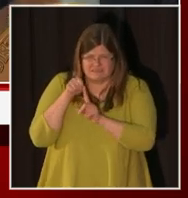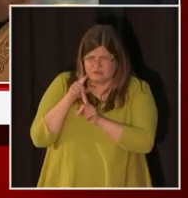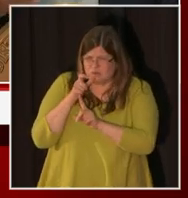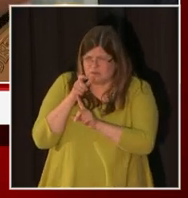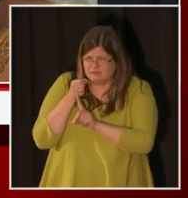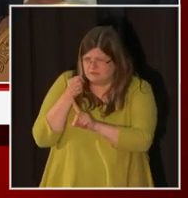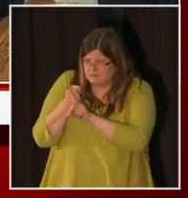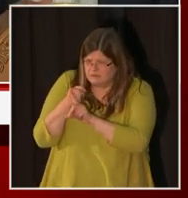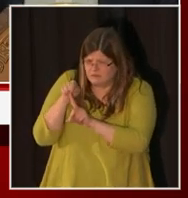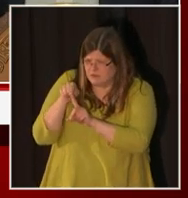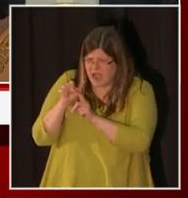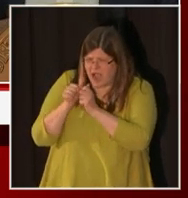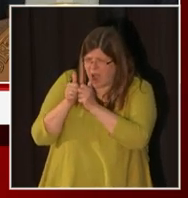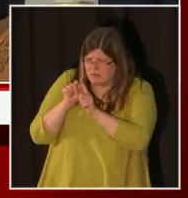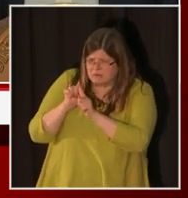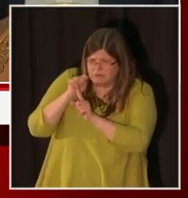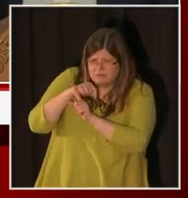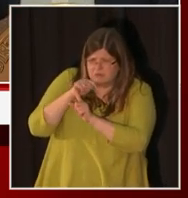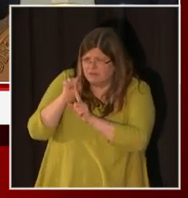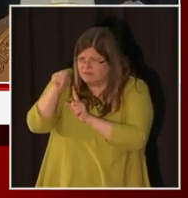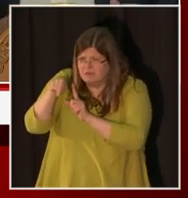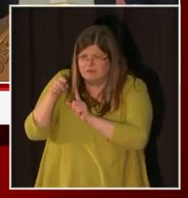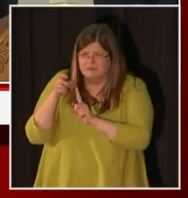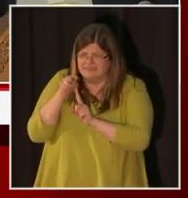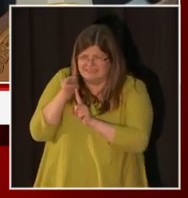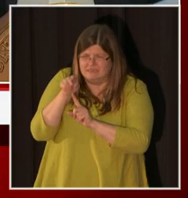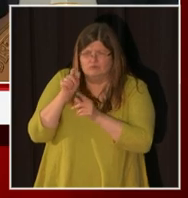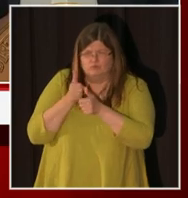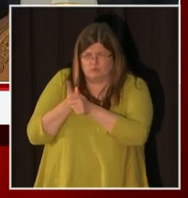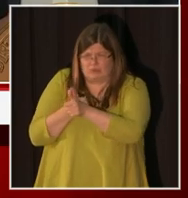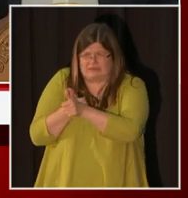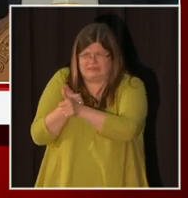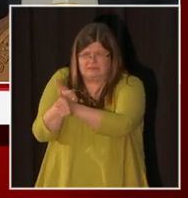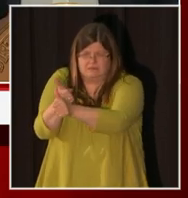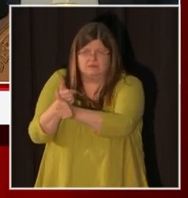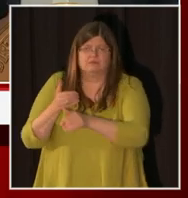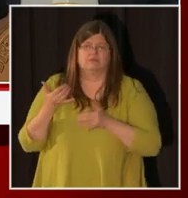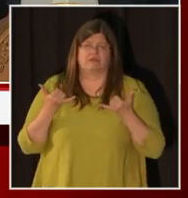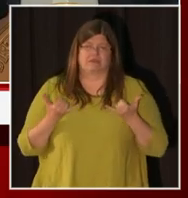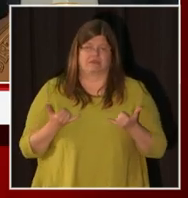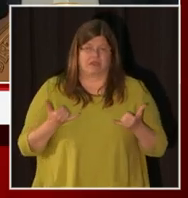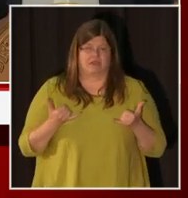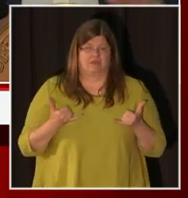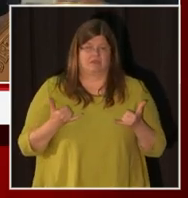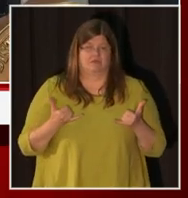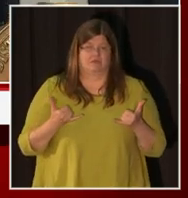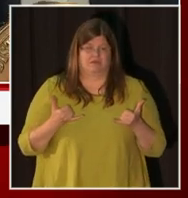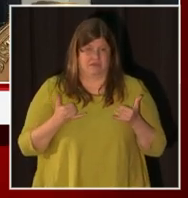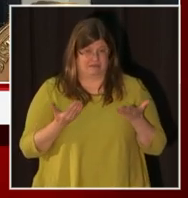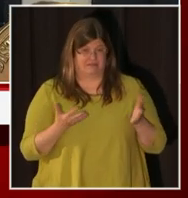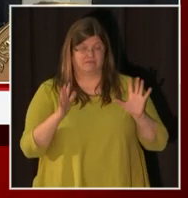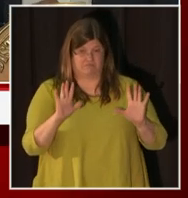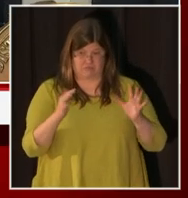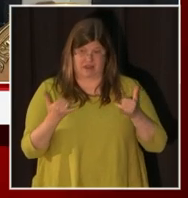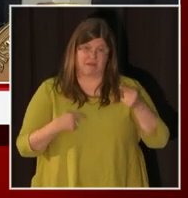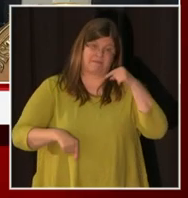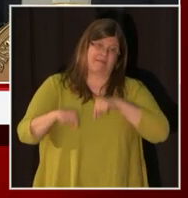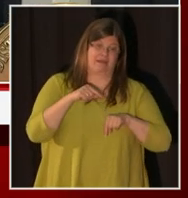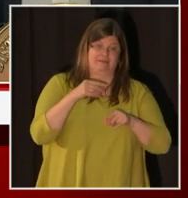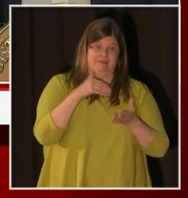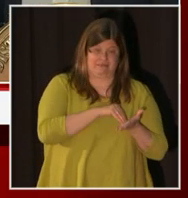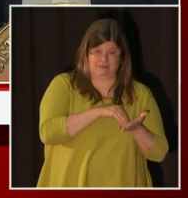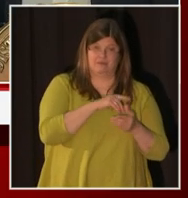talk about how we're thinking about our reopening strategies. Of course, one of